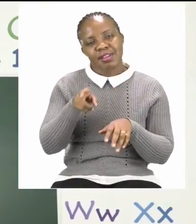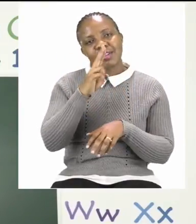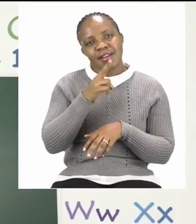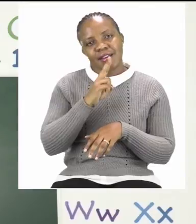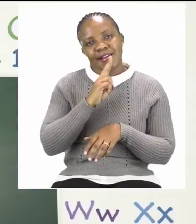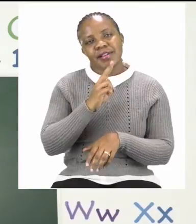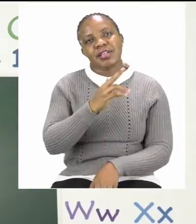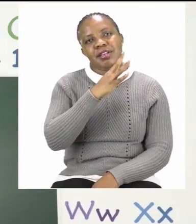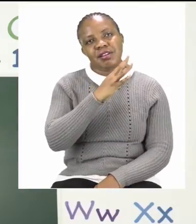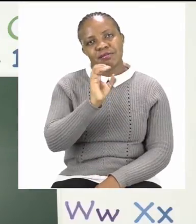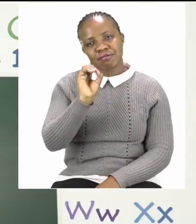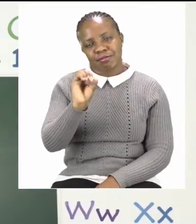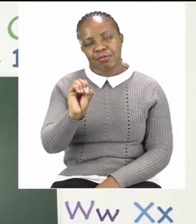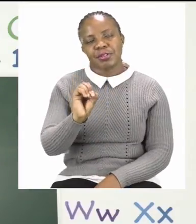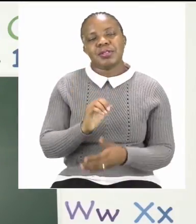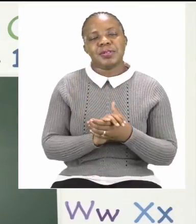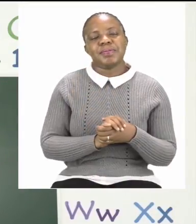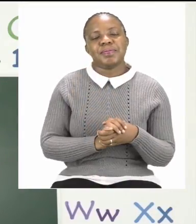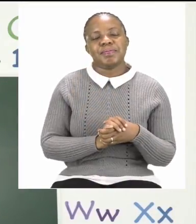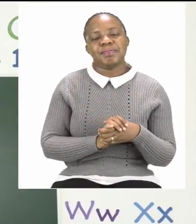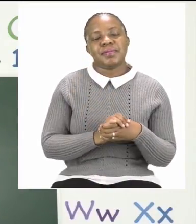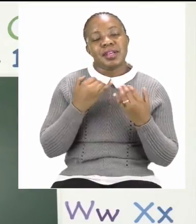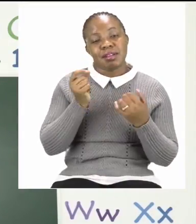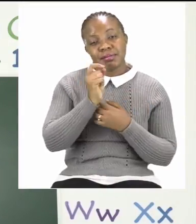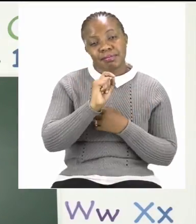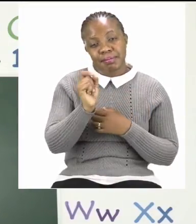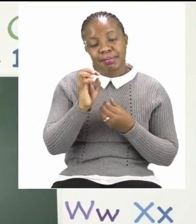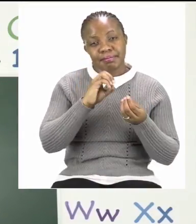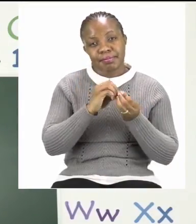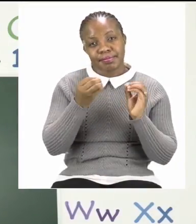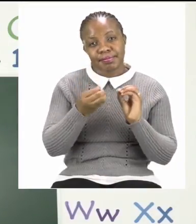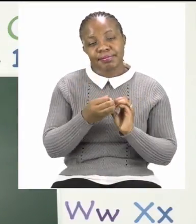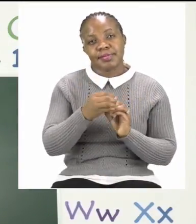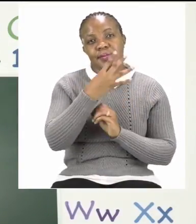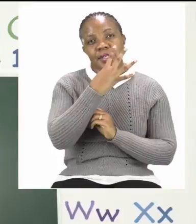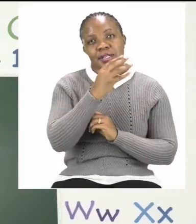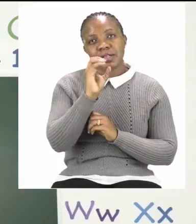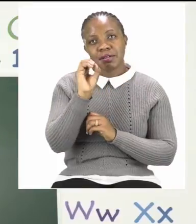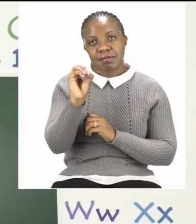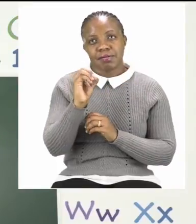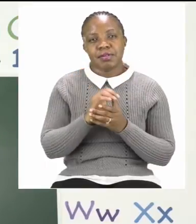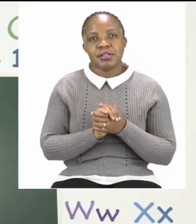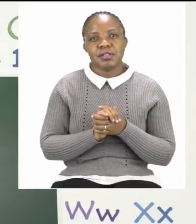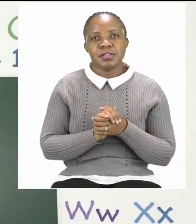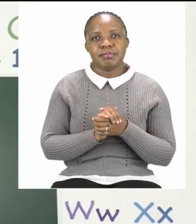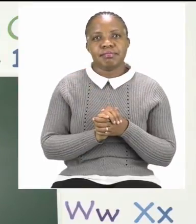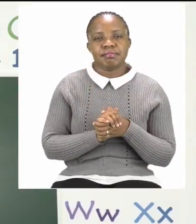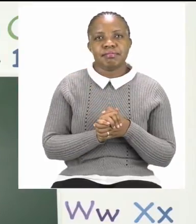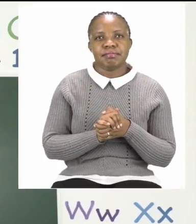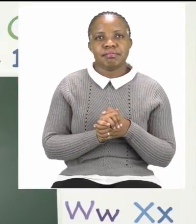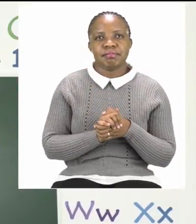please write the number 40 in the box that is right after the equal